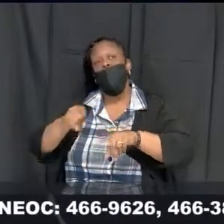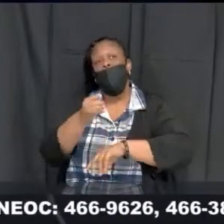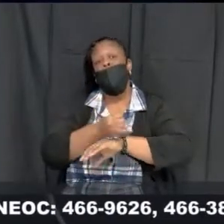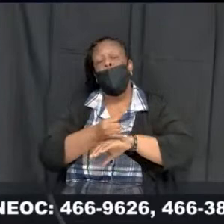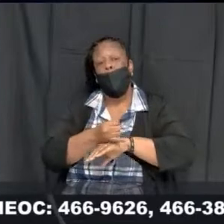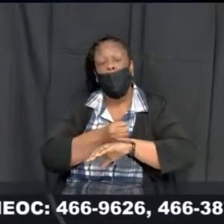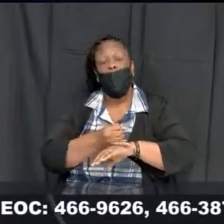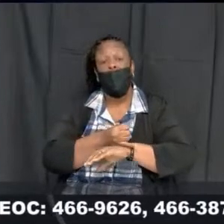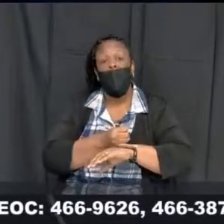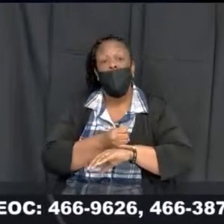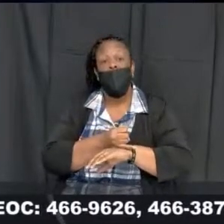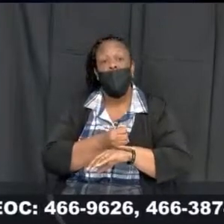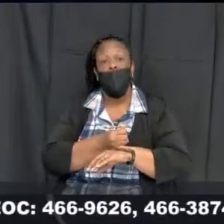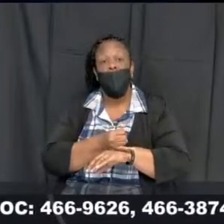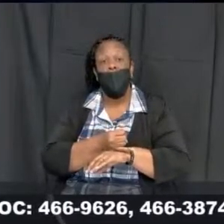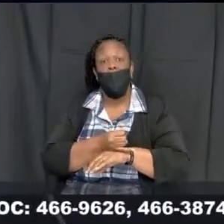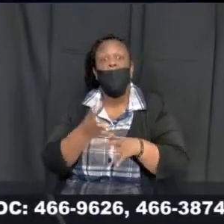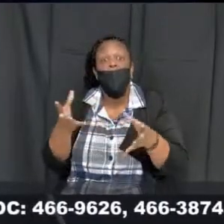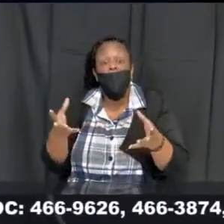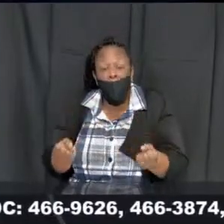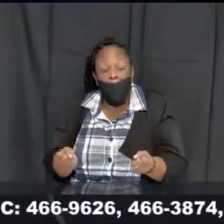what?